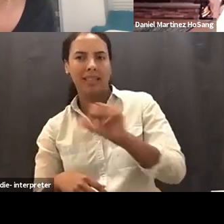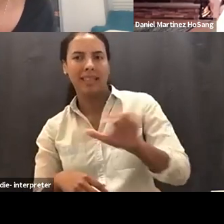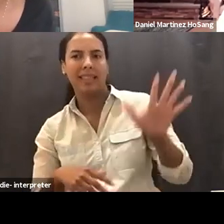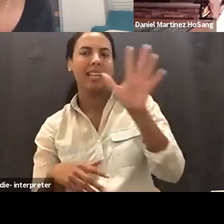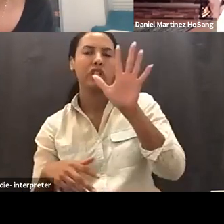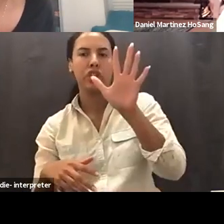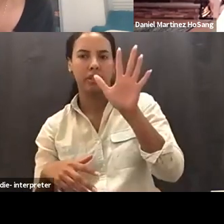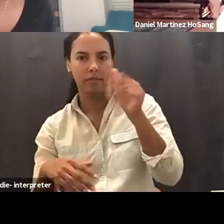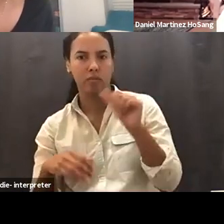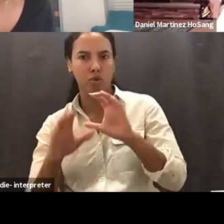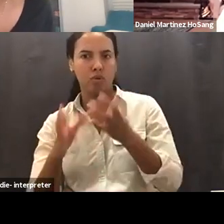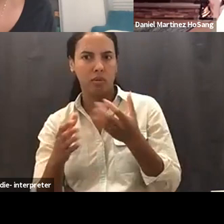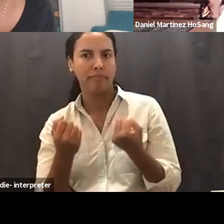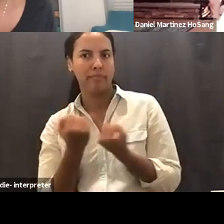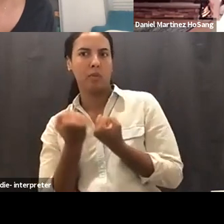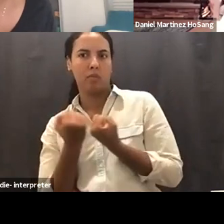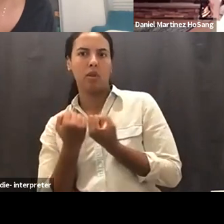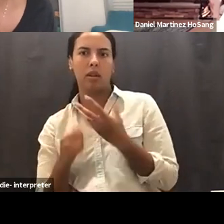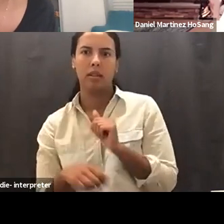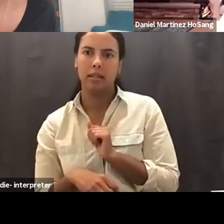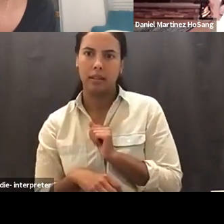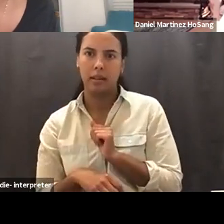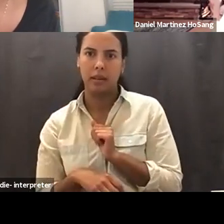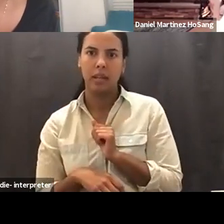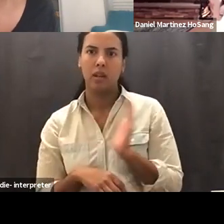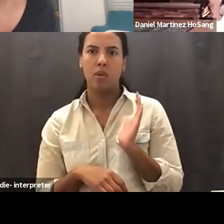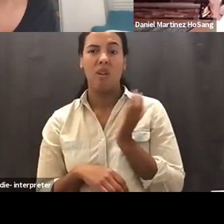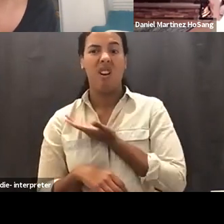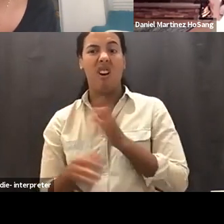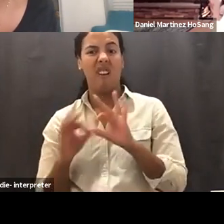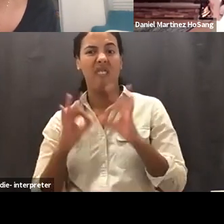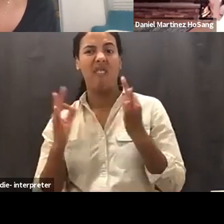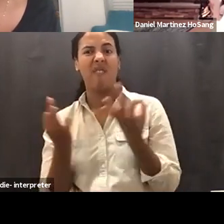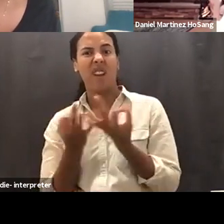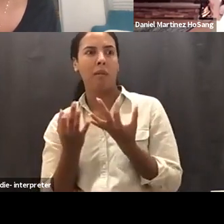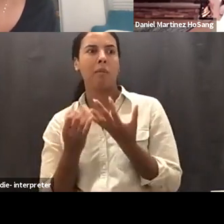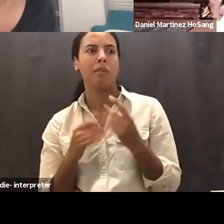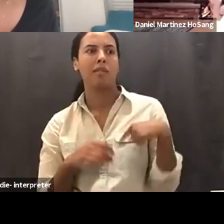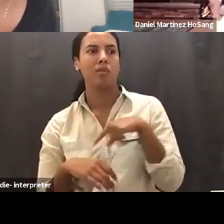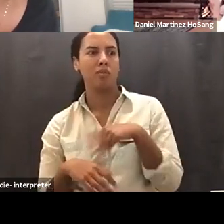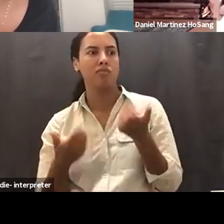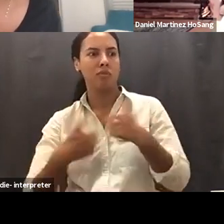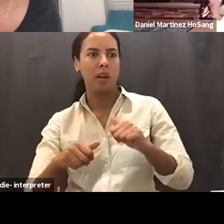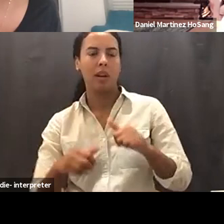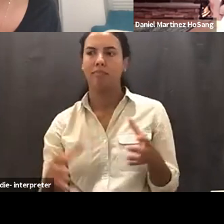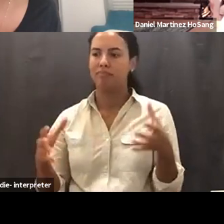families. We're starting discussions within our own families, student organizations, and communities, which are long